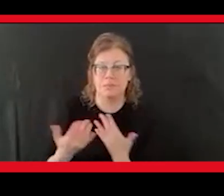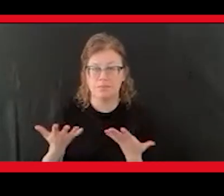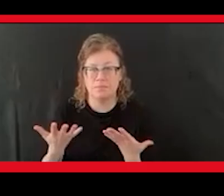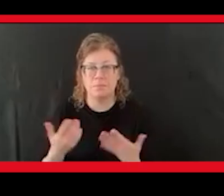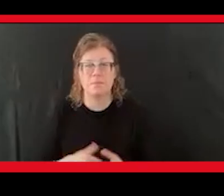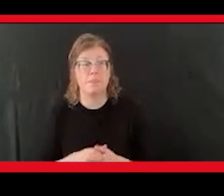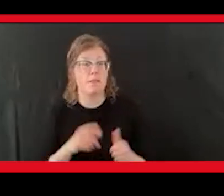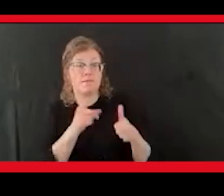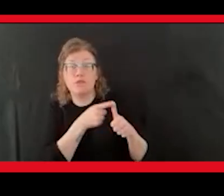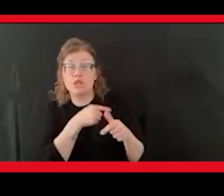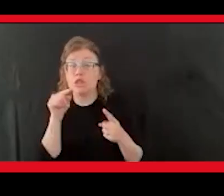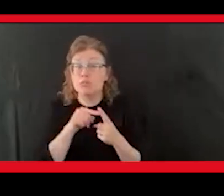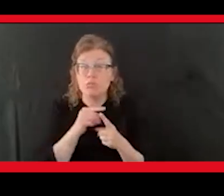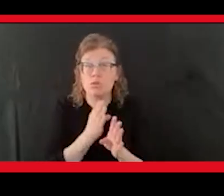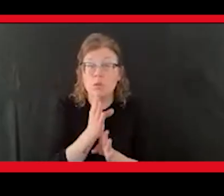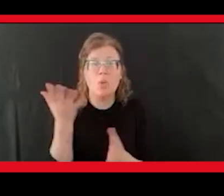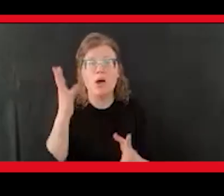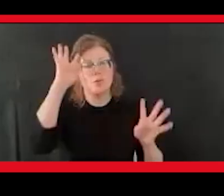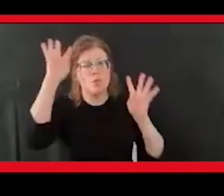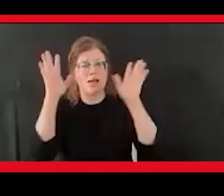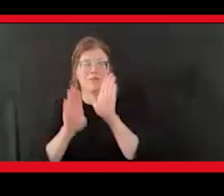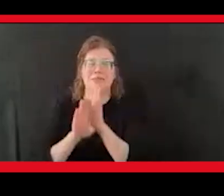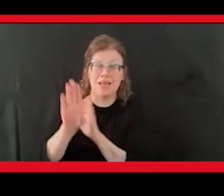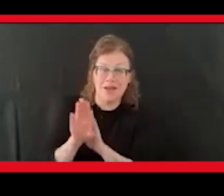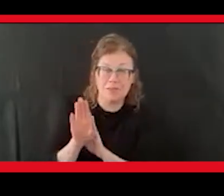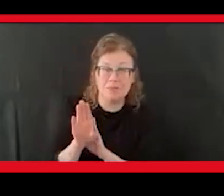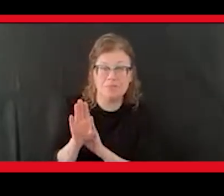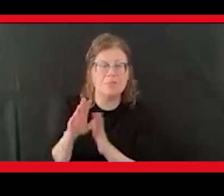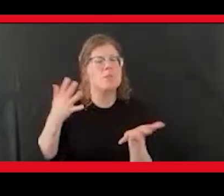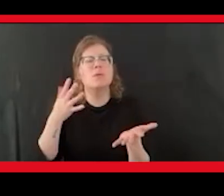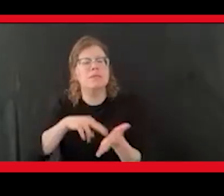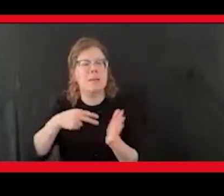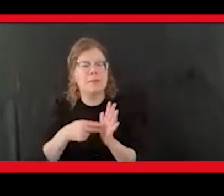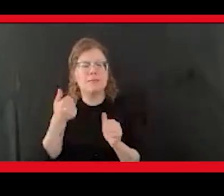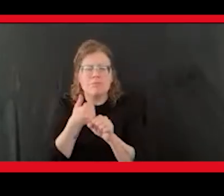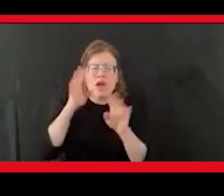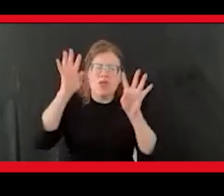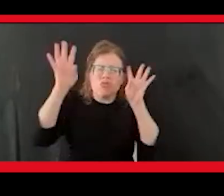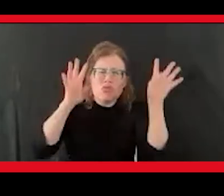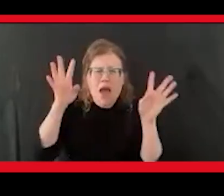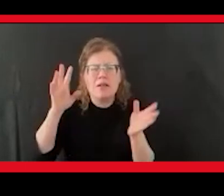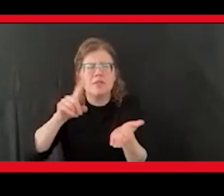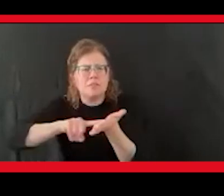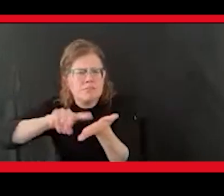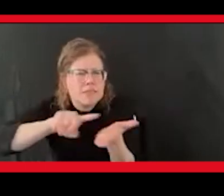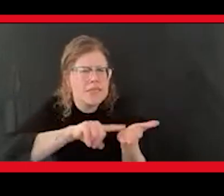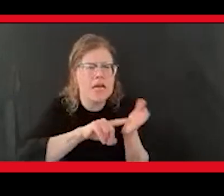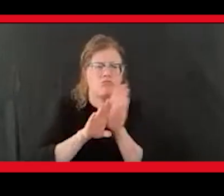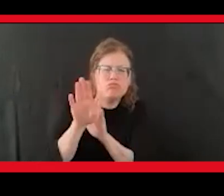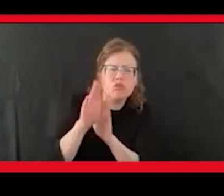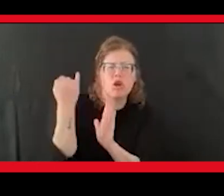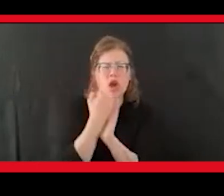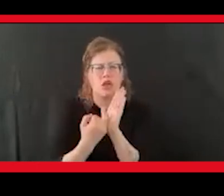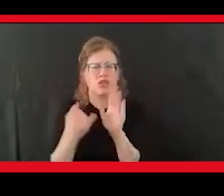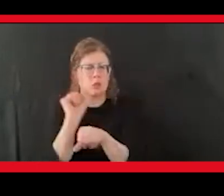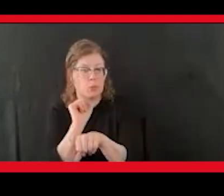creation, development, or research of an artistic work. Select the stream if your project will not be